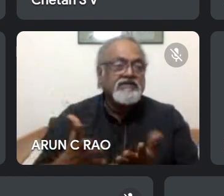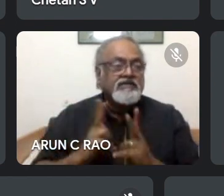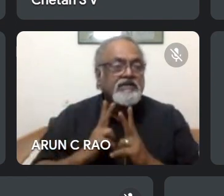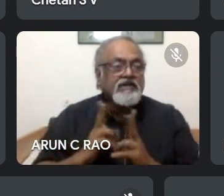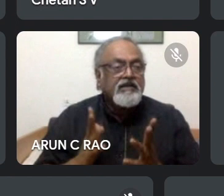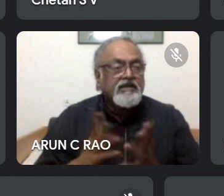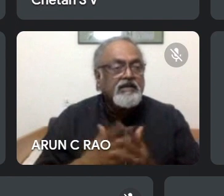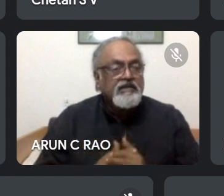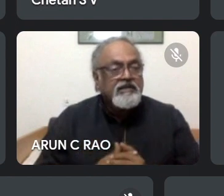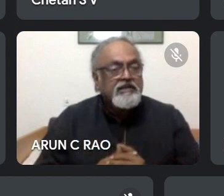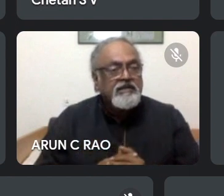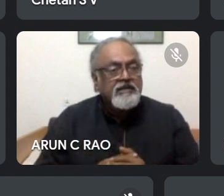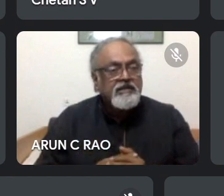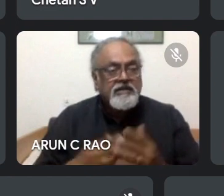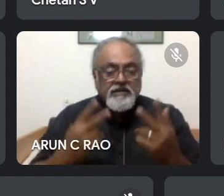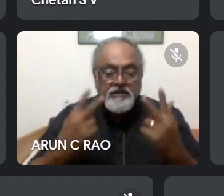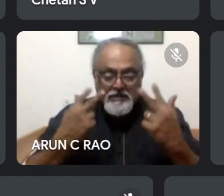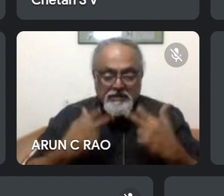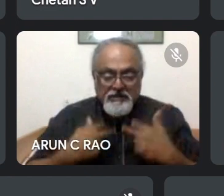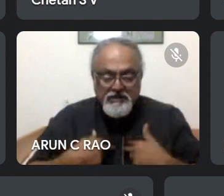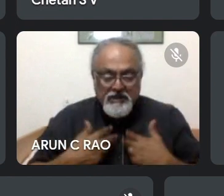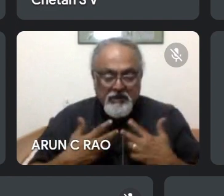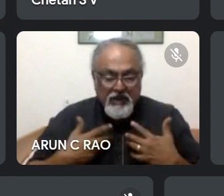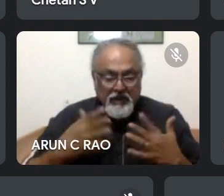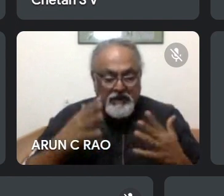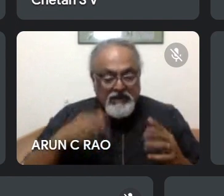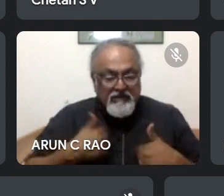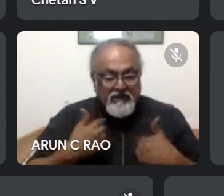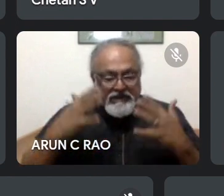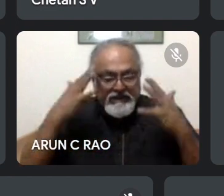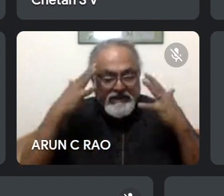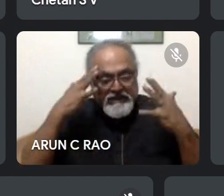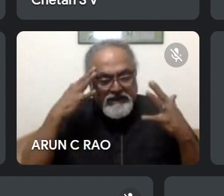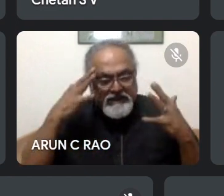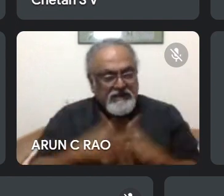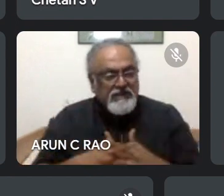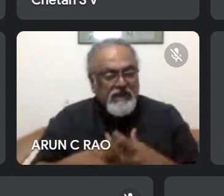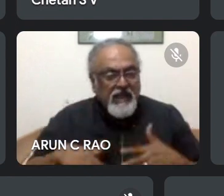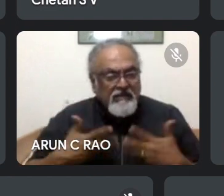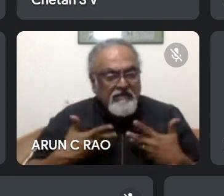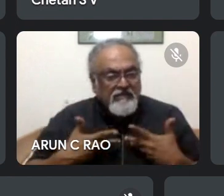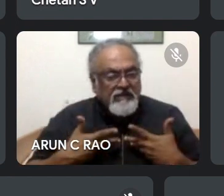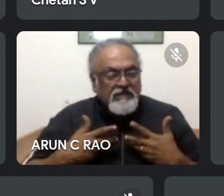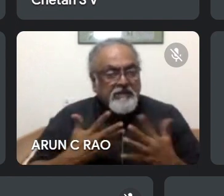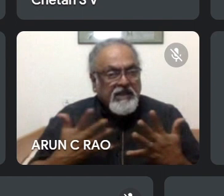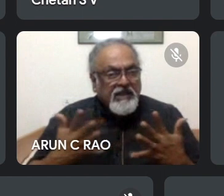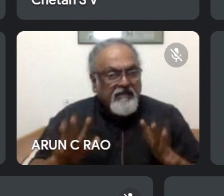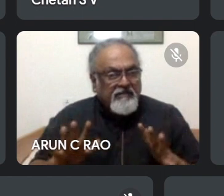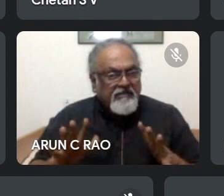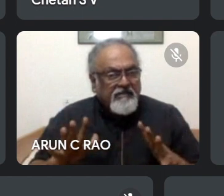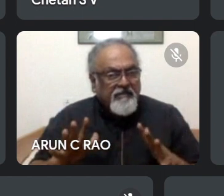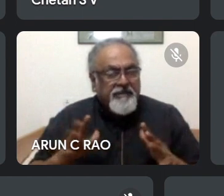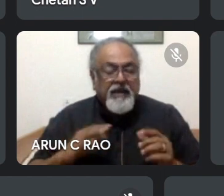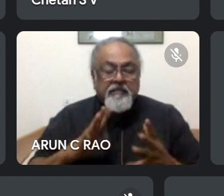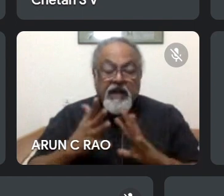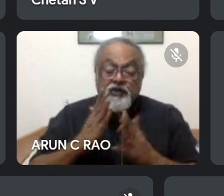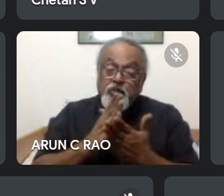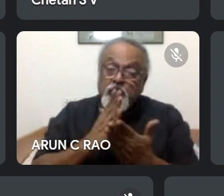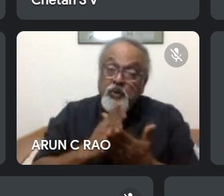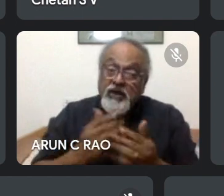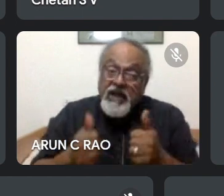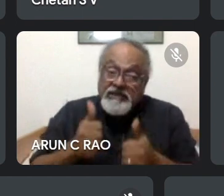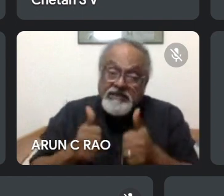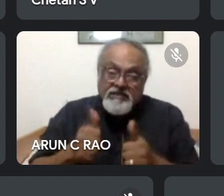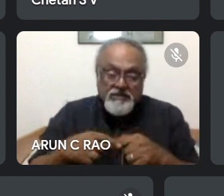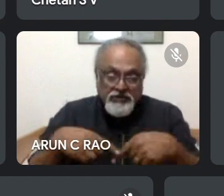you have or you are being troubled with something, please make sure you get that tested. Please make sure,